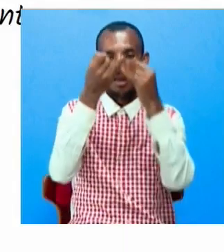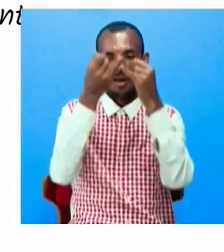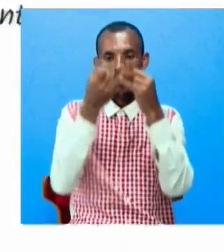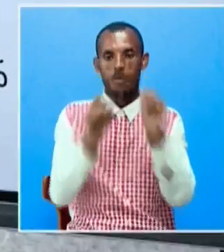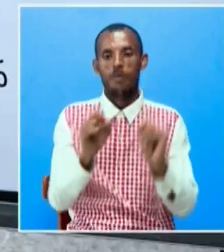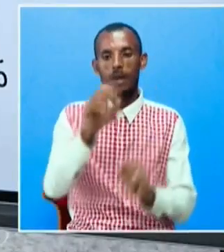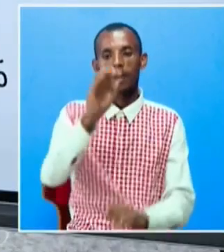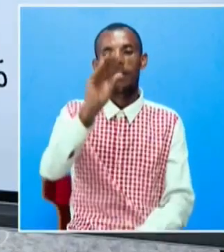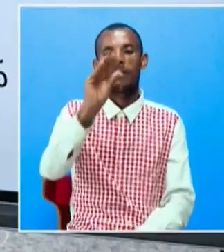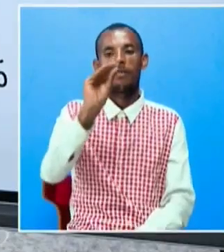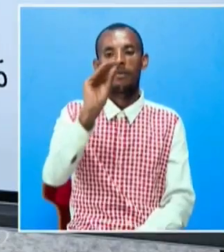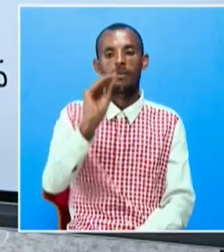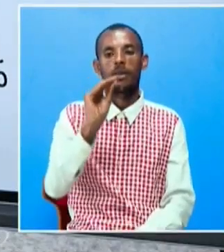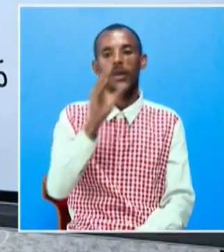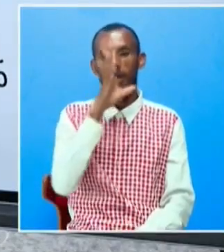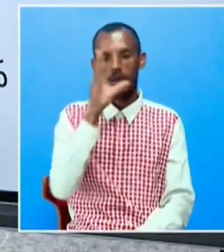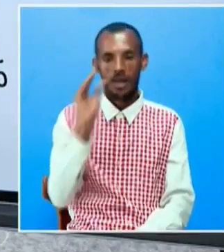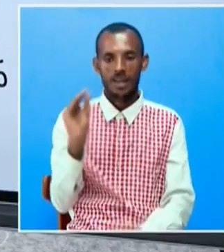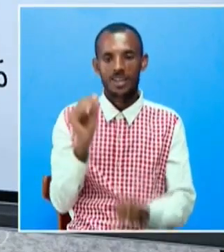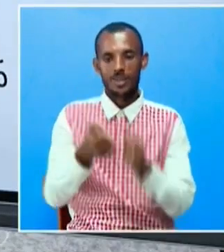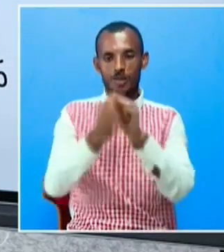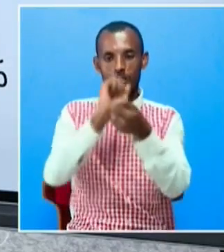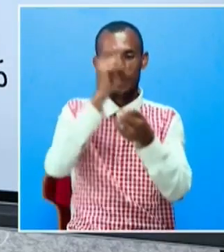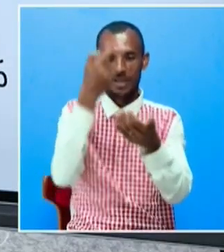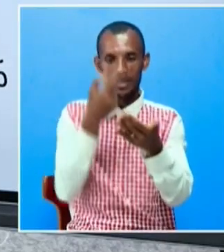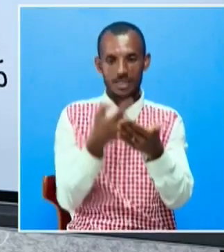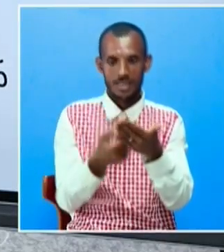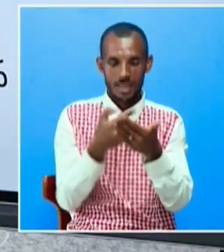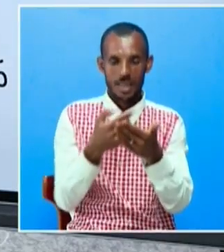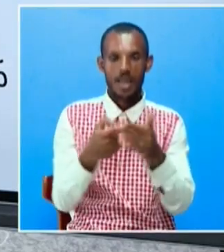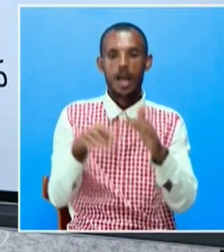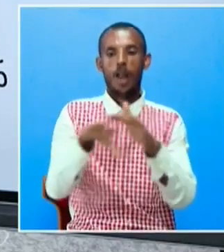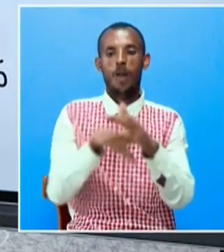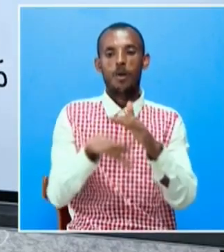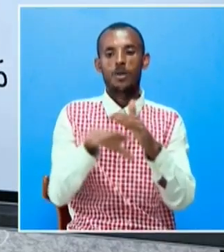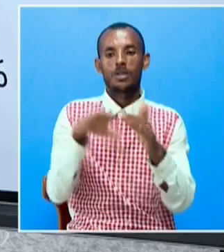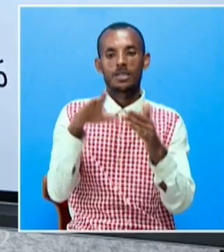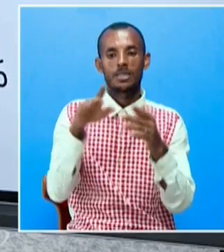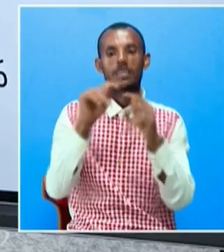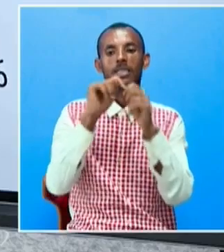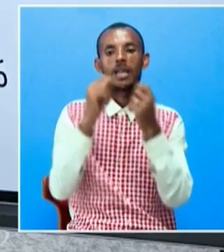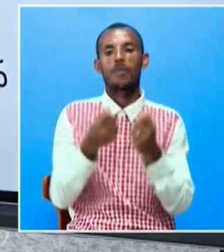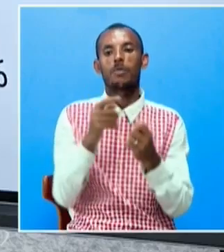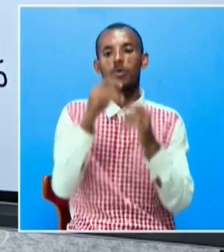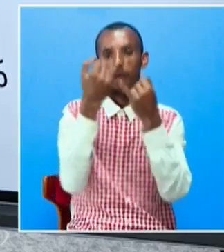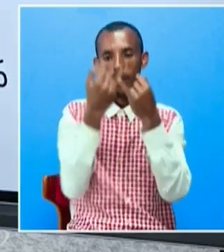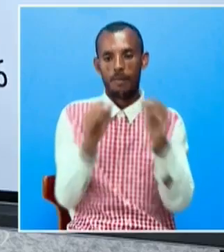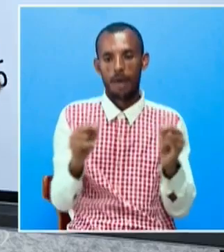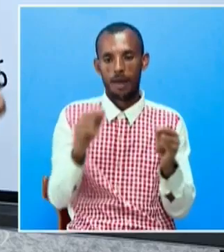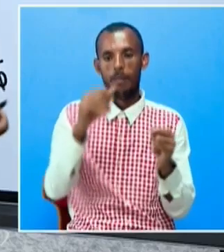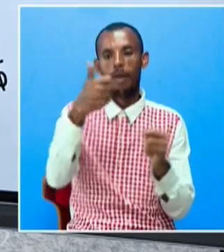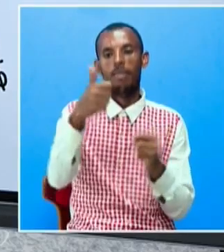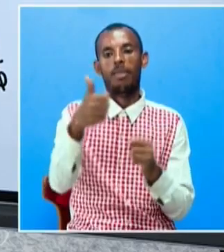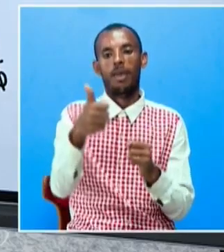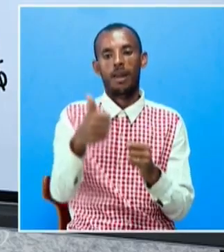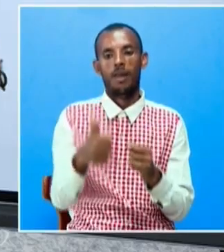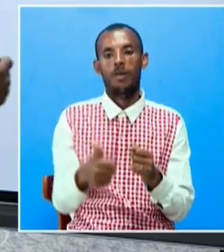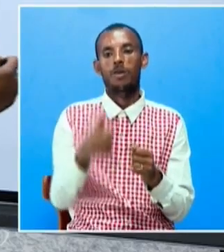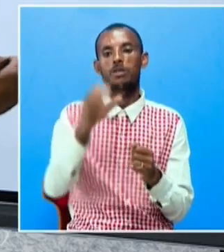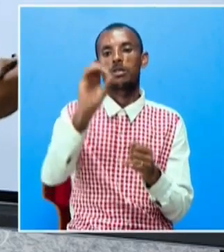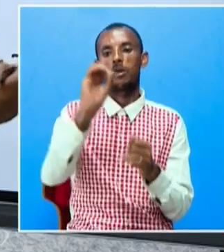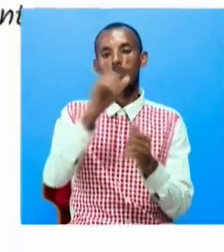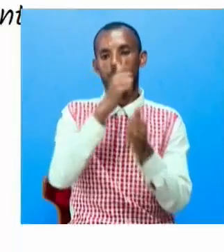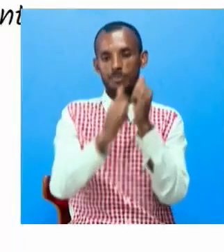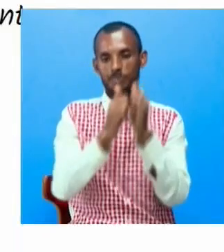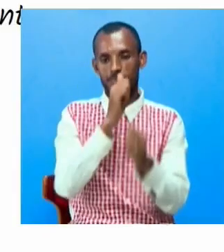30/50, and to convert this into last term, simply you divide by 10 or you cancel out this two, and